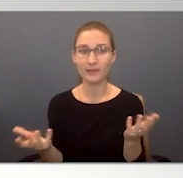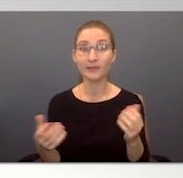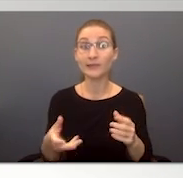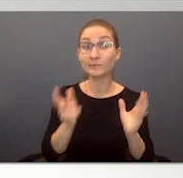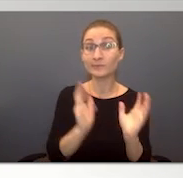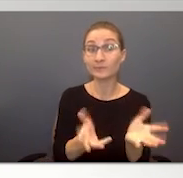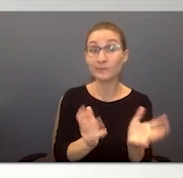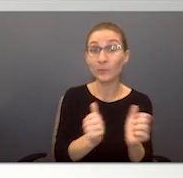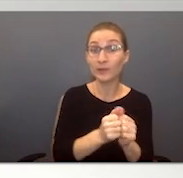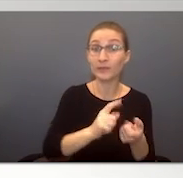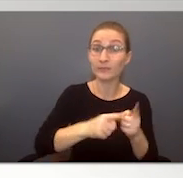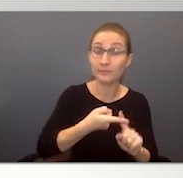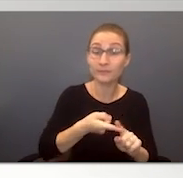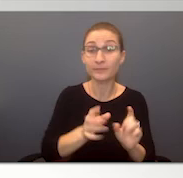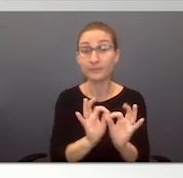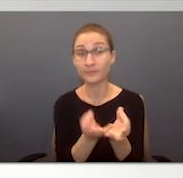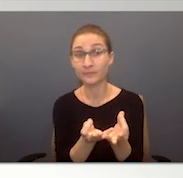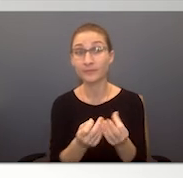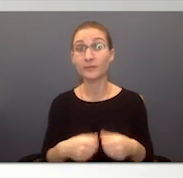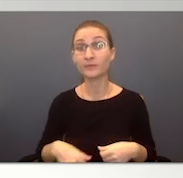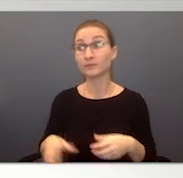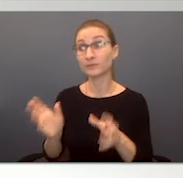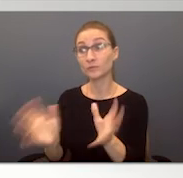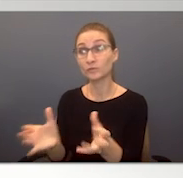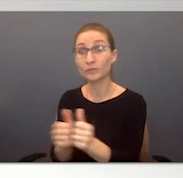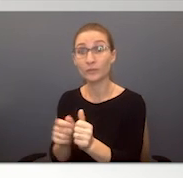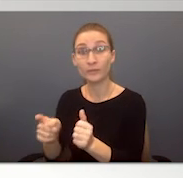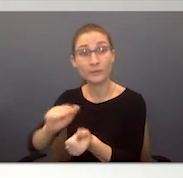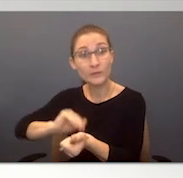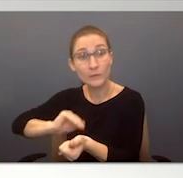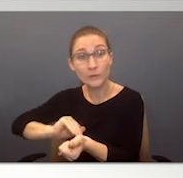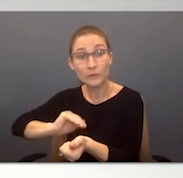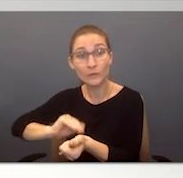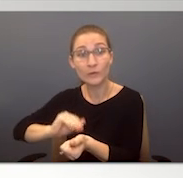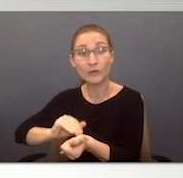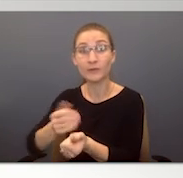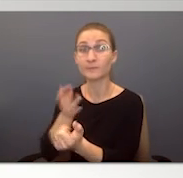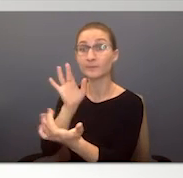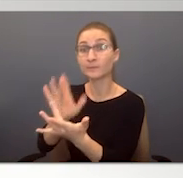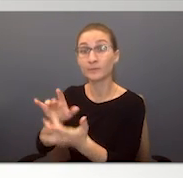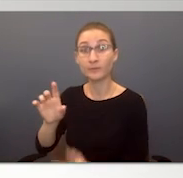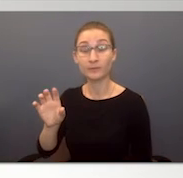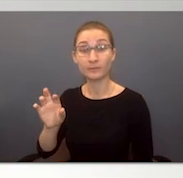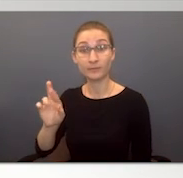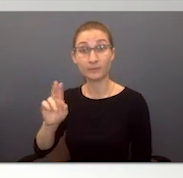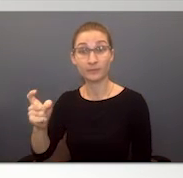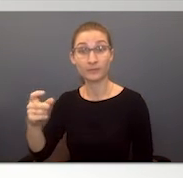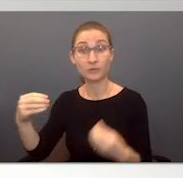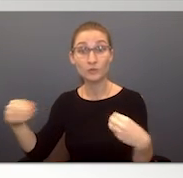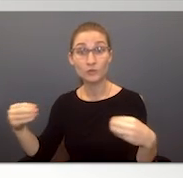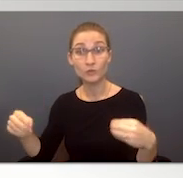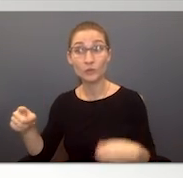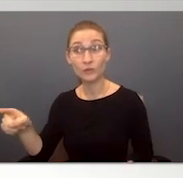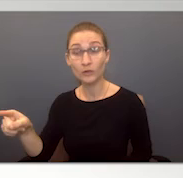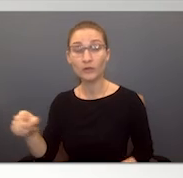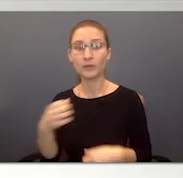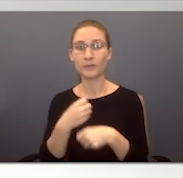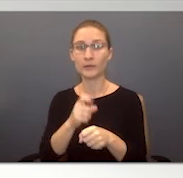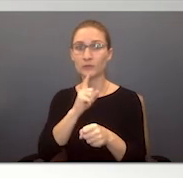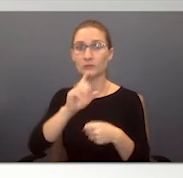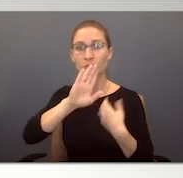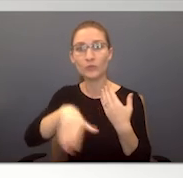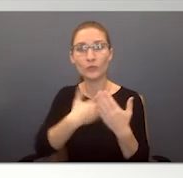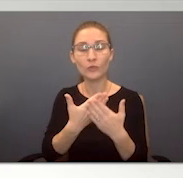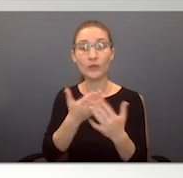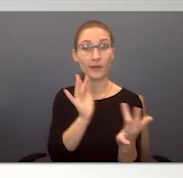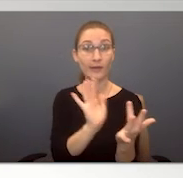Talk to your friends and family. Talk to healthcare providers about medication. talk to the pharmacy and see what you need. And